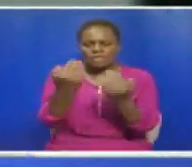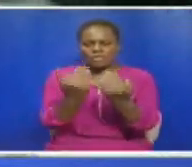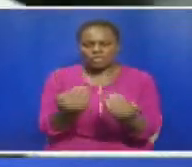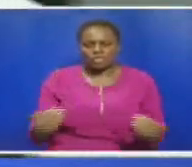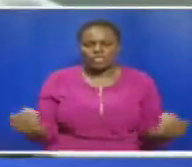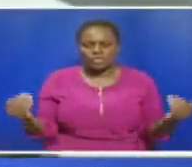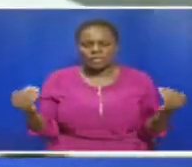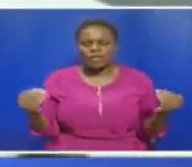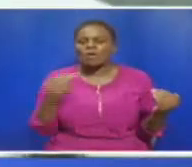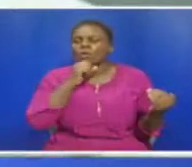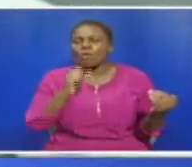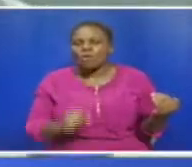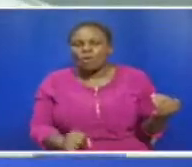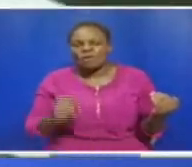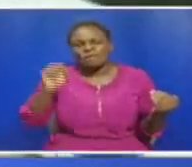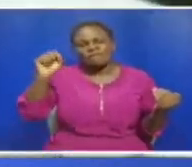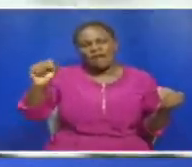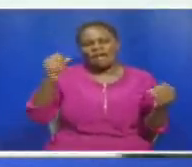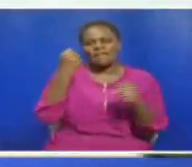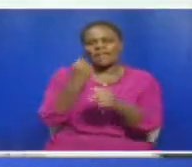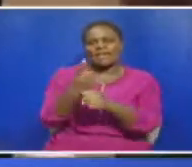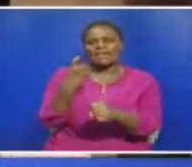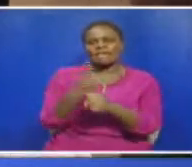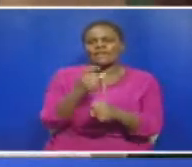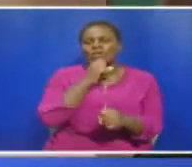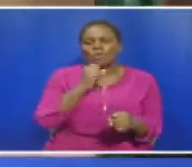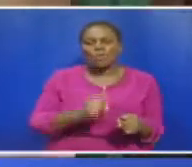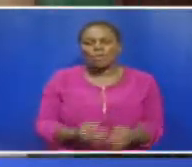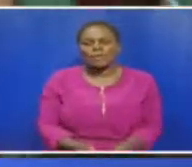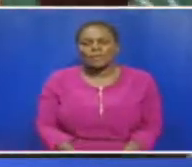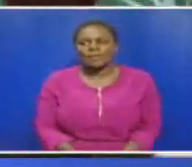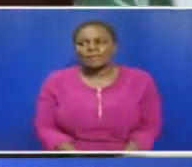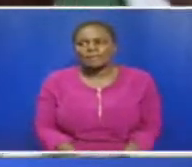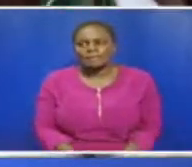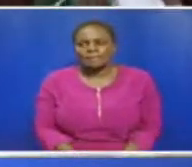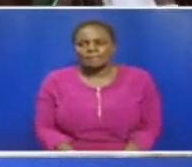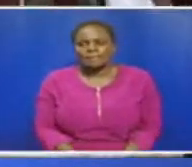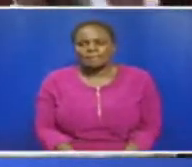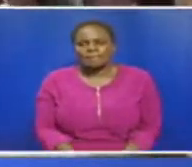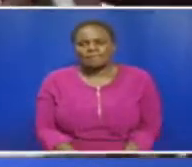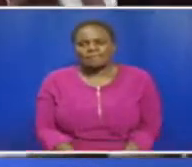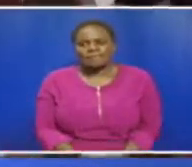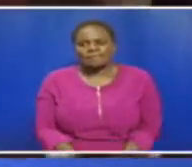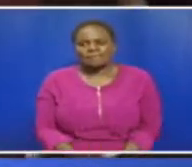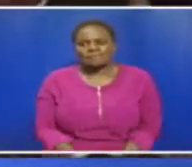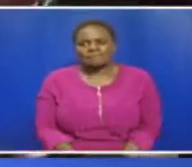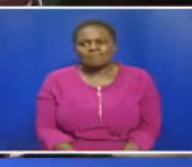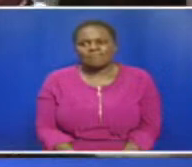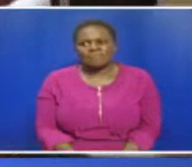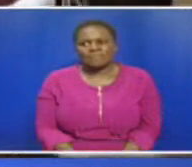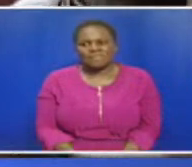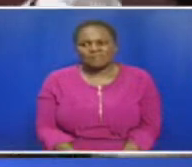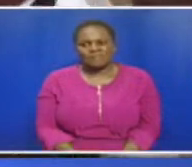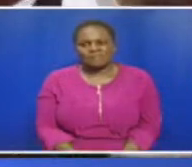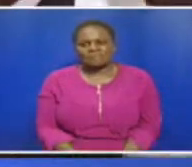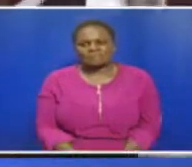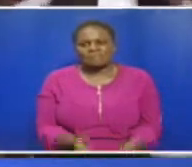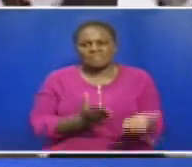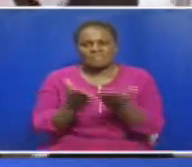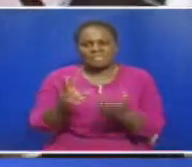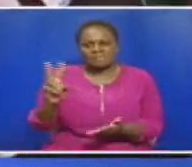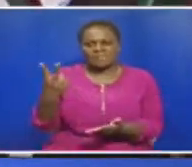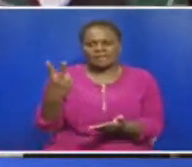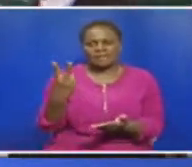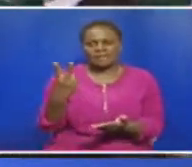children aged between 5 and 11 years. With Dr. Tedros being on course to serve a